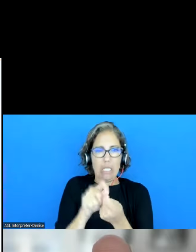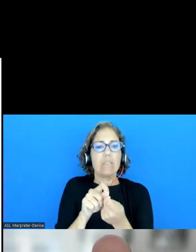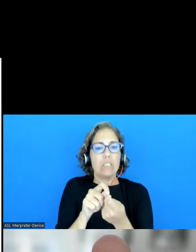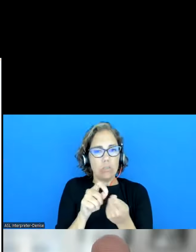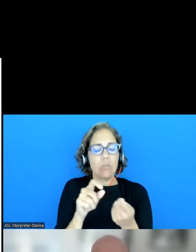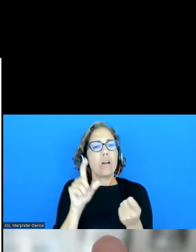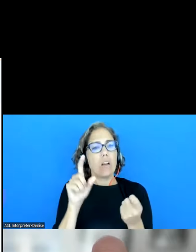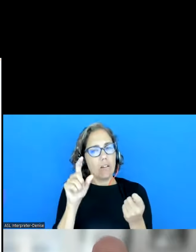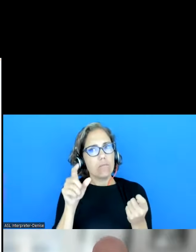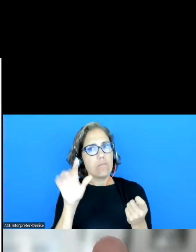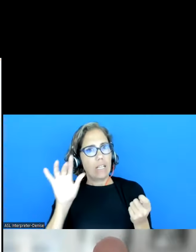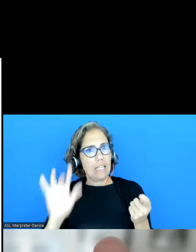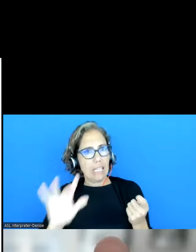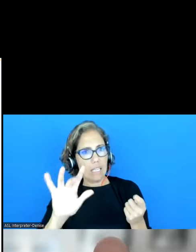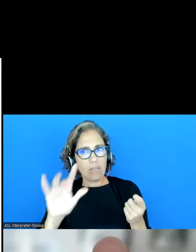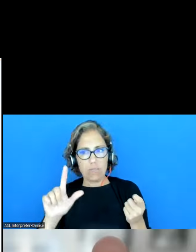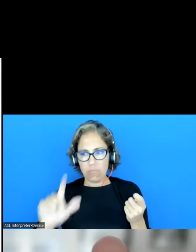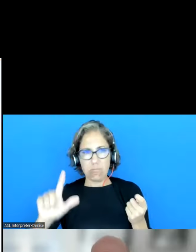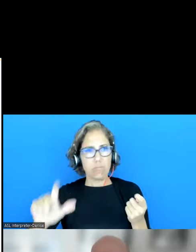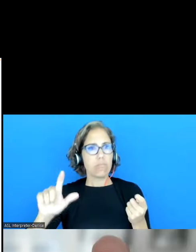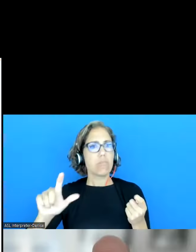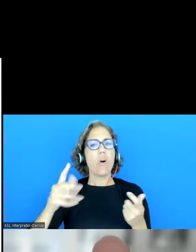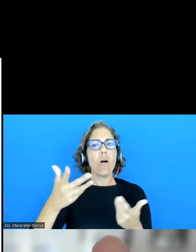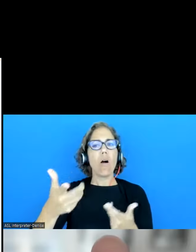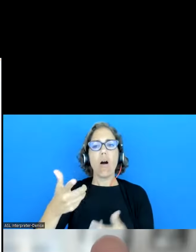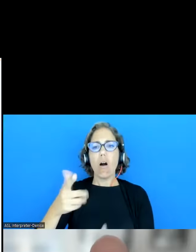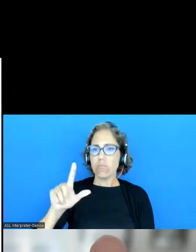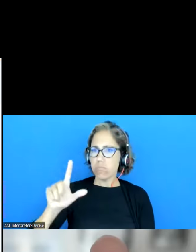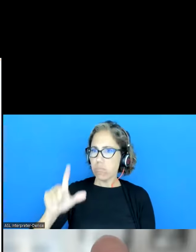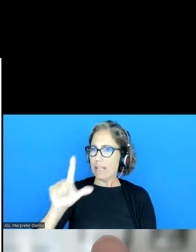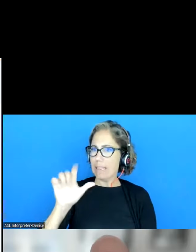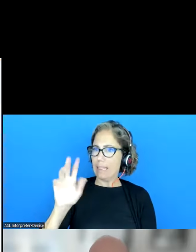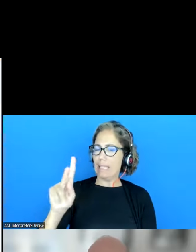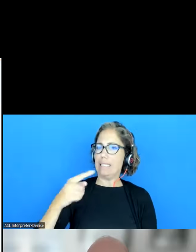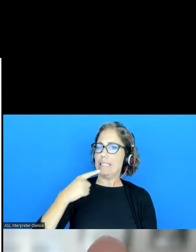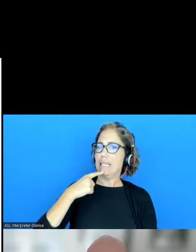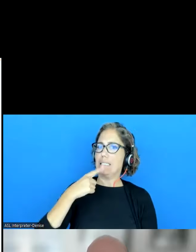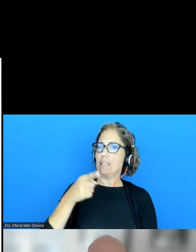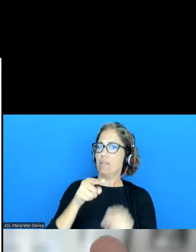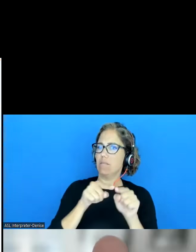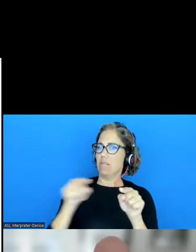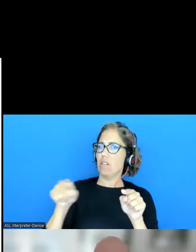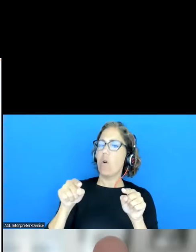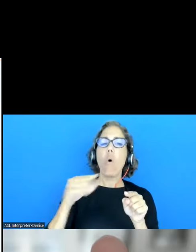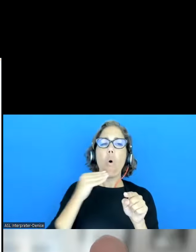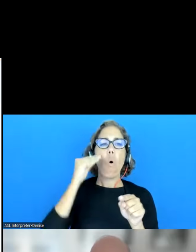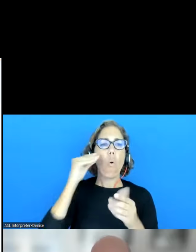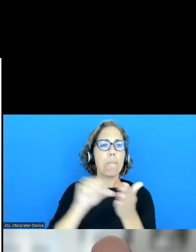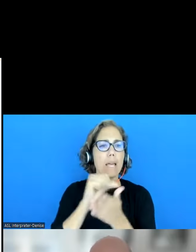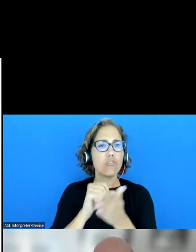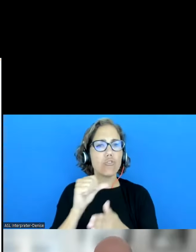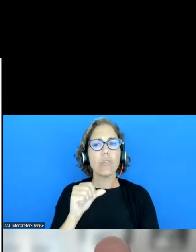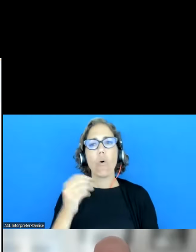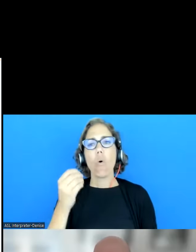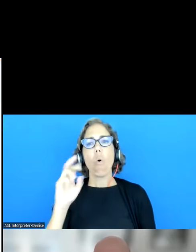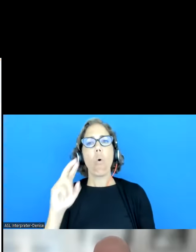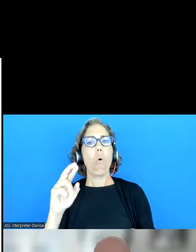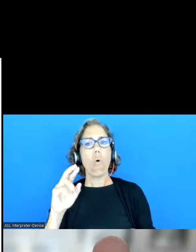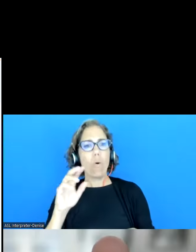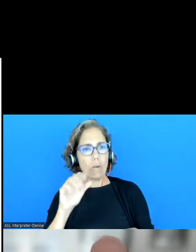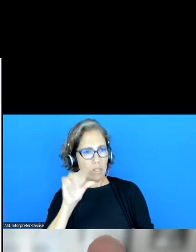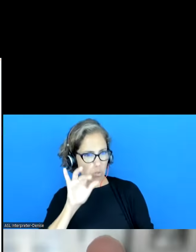on. Are you clicking on a link that says homepage, or go to my or my account,